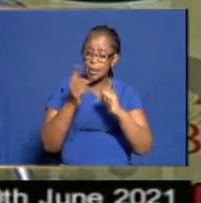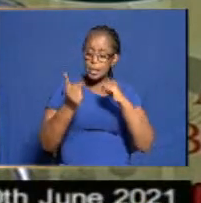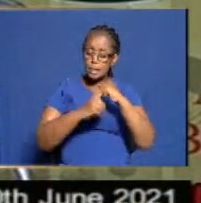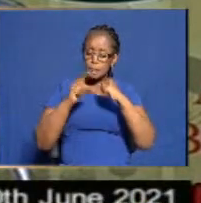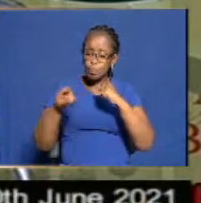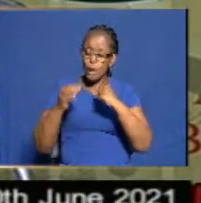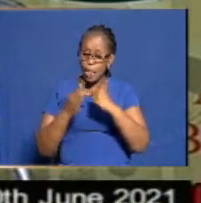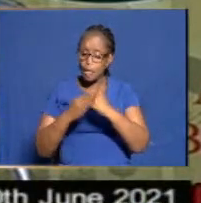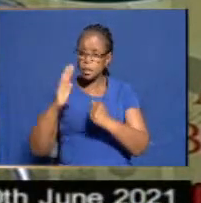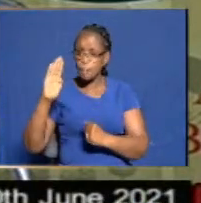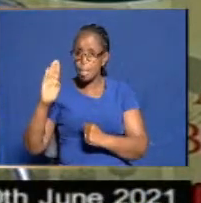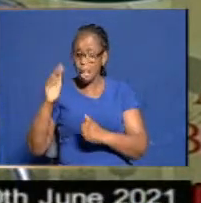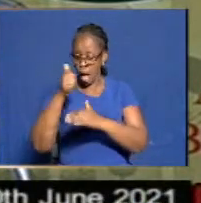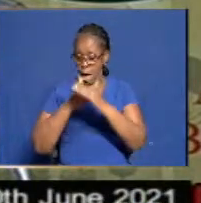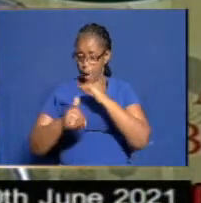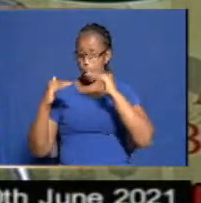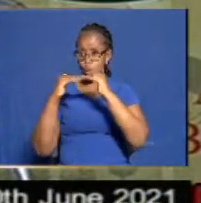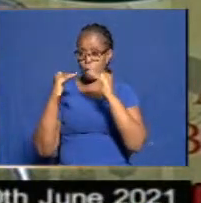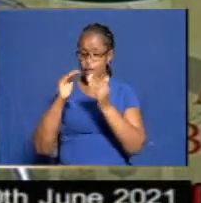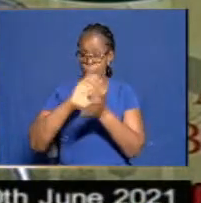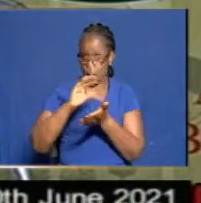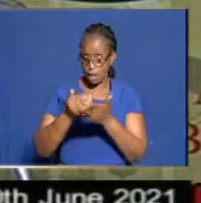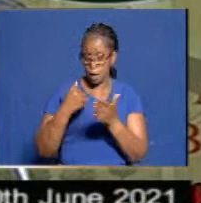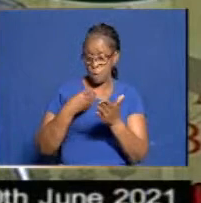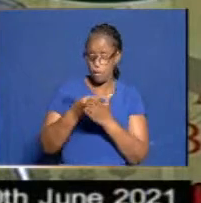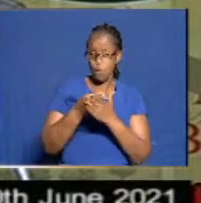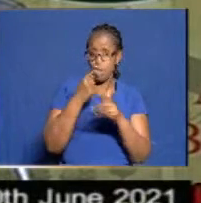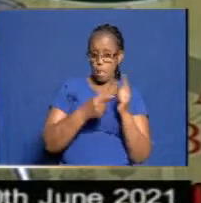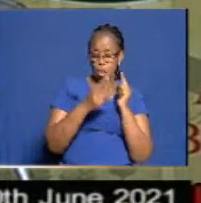KES 6.8 billion under the Equalization Fund in the financial year